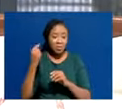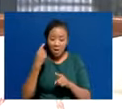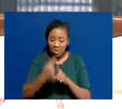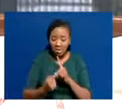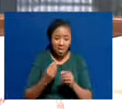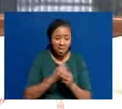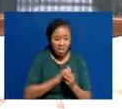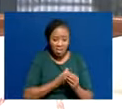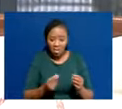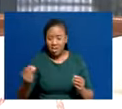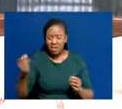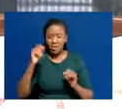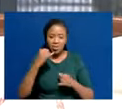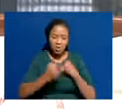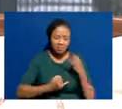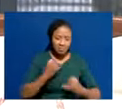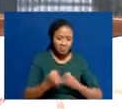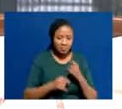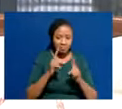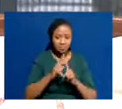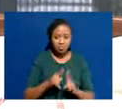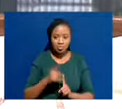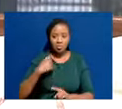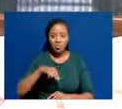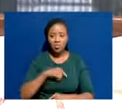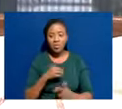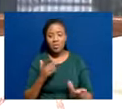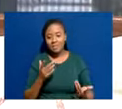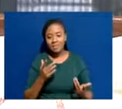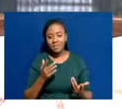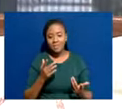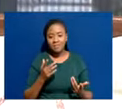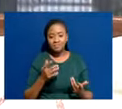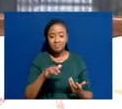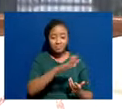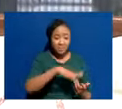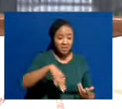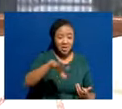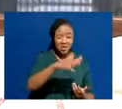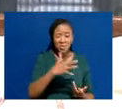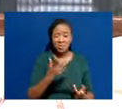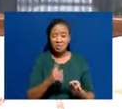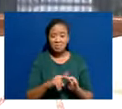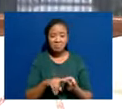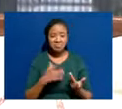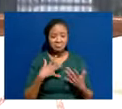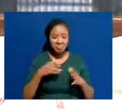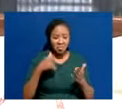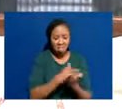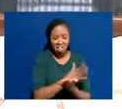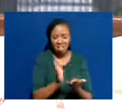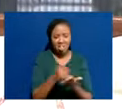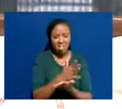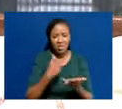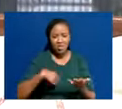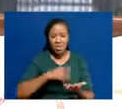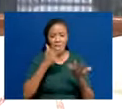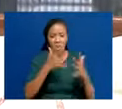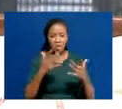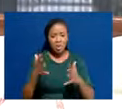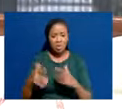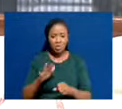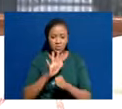We're losing out to Kigali. Yeah. We're losing out because of the environment, because of, people cutting corners. Somebody must